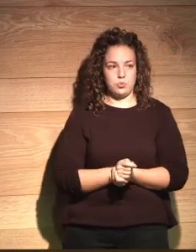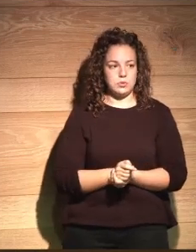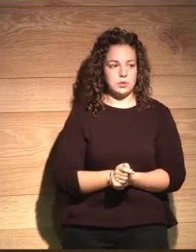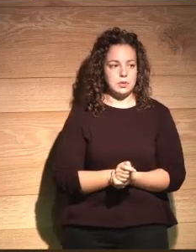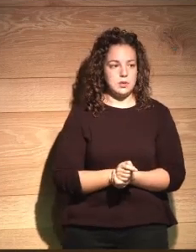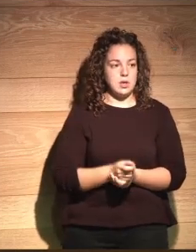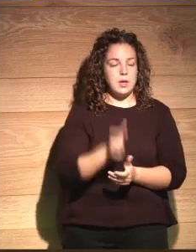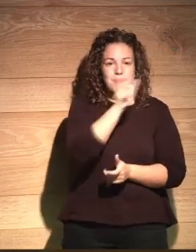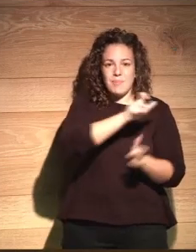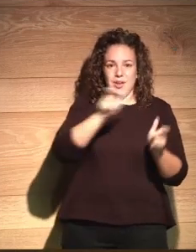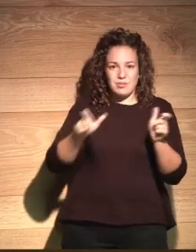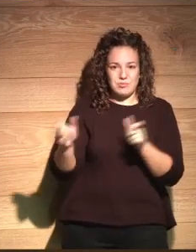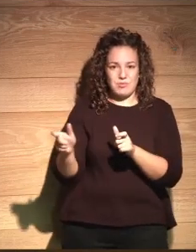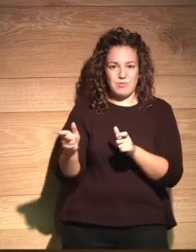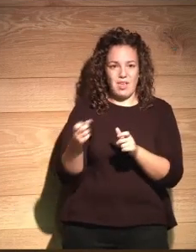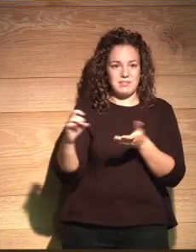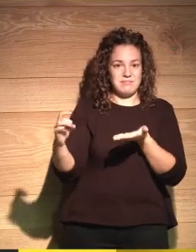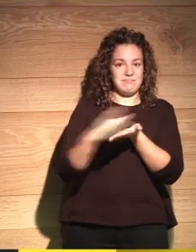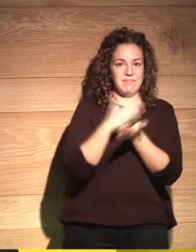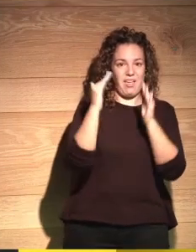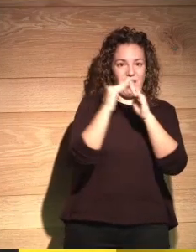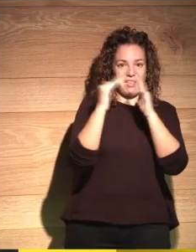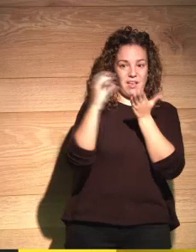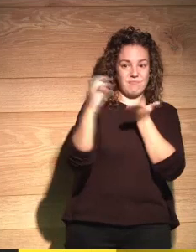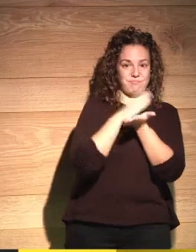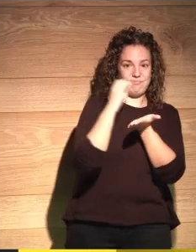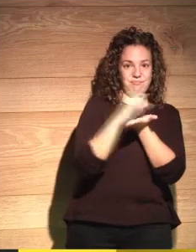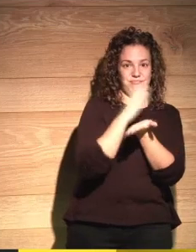the numbers of